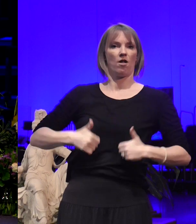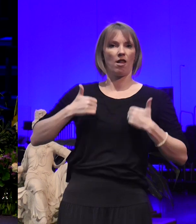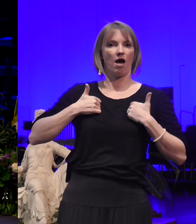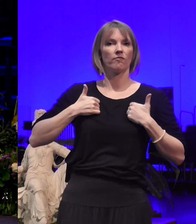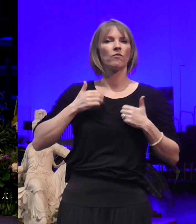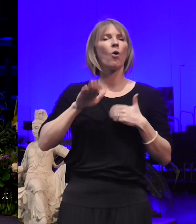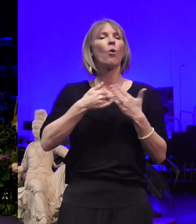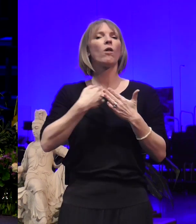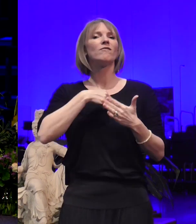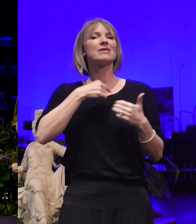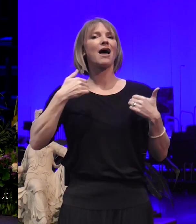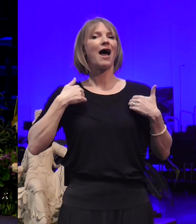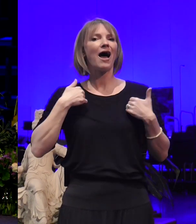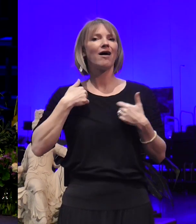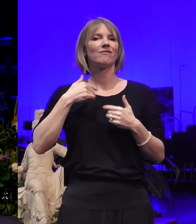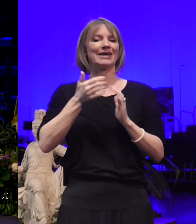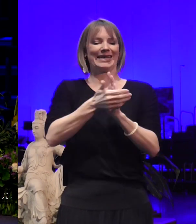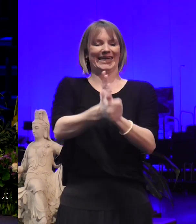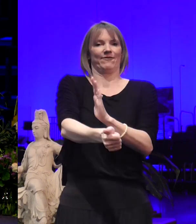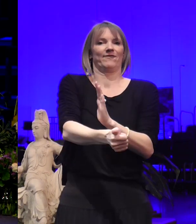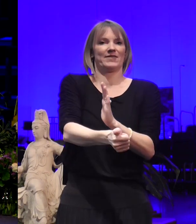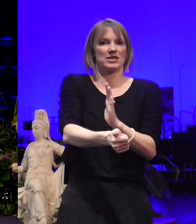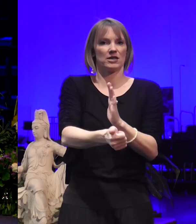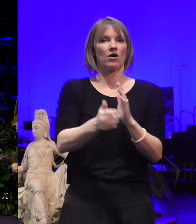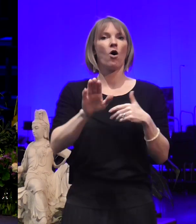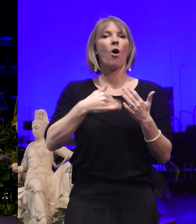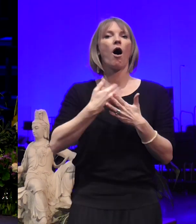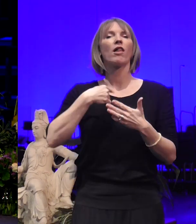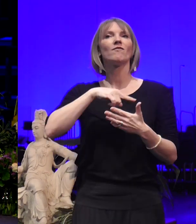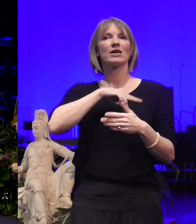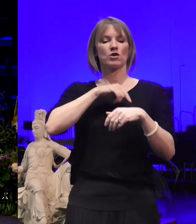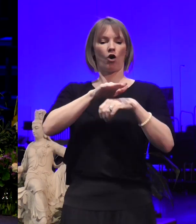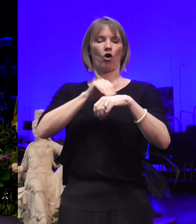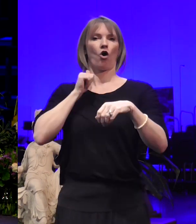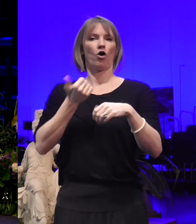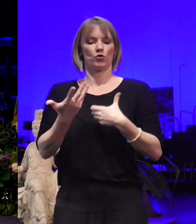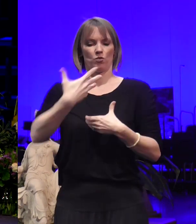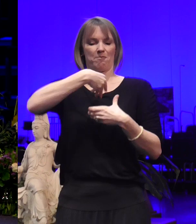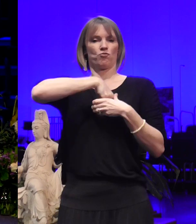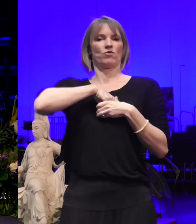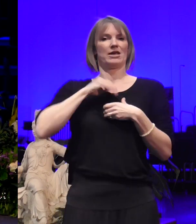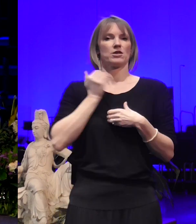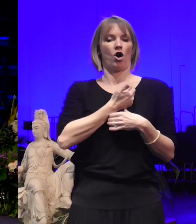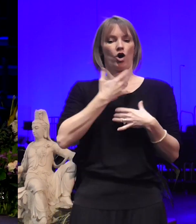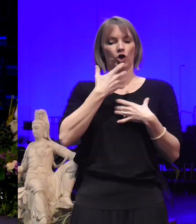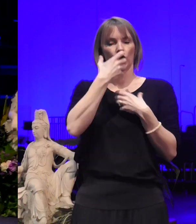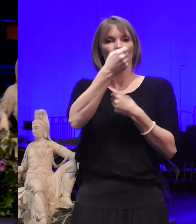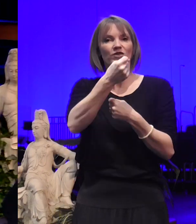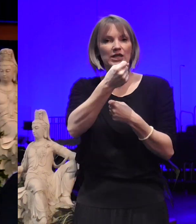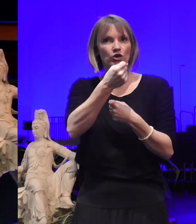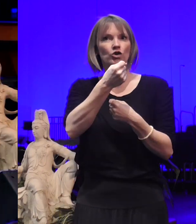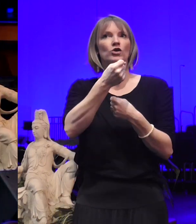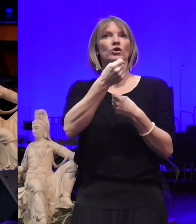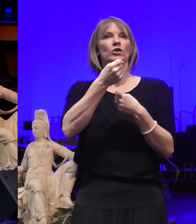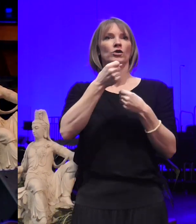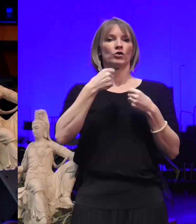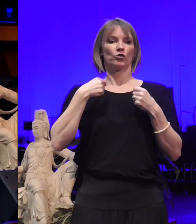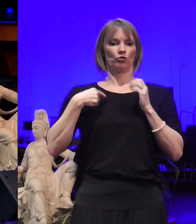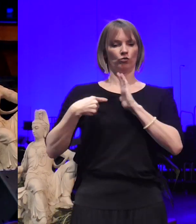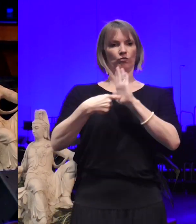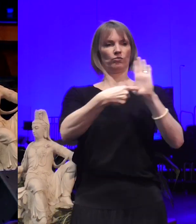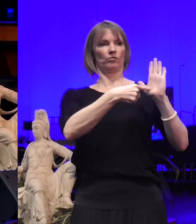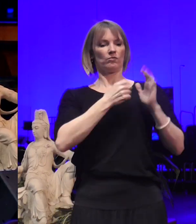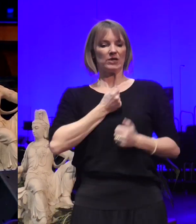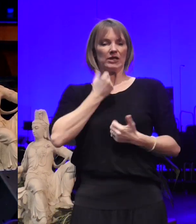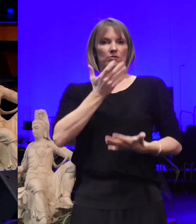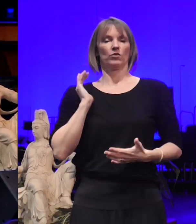have these gifts, and we are all called to embrace the courage to unearth and express them in